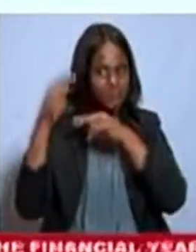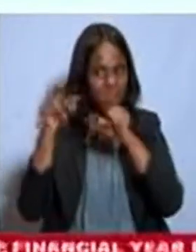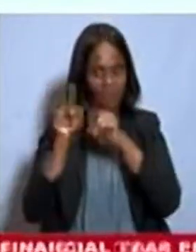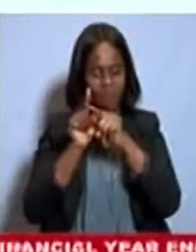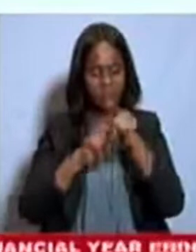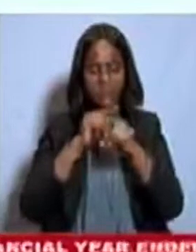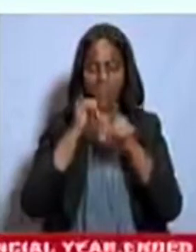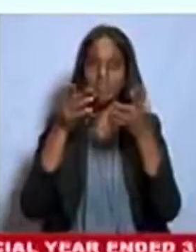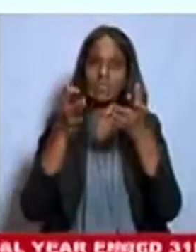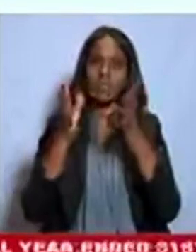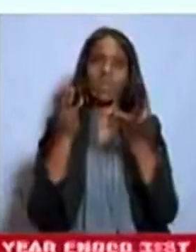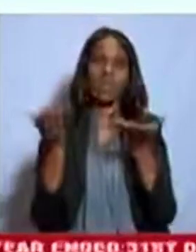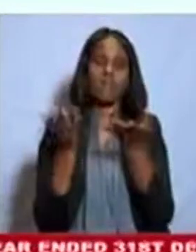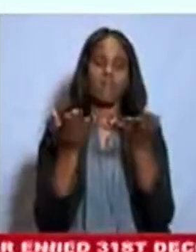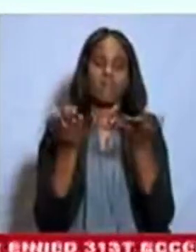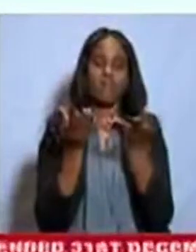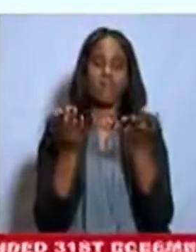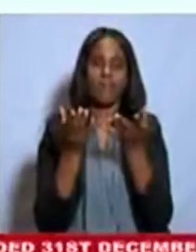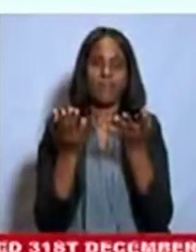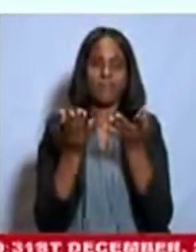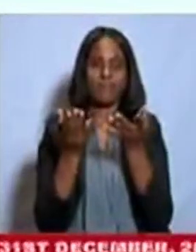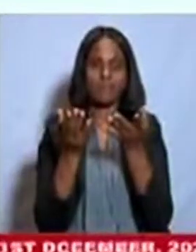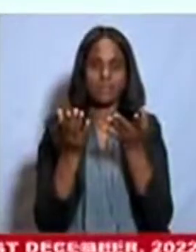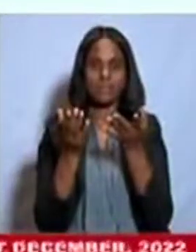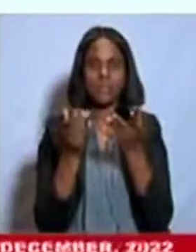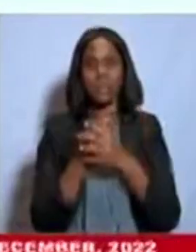the sub-warrant holder.